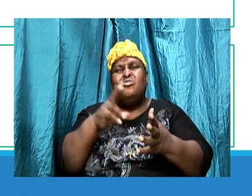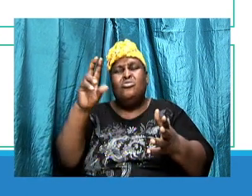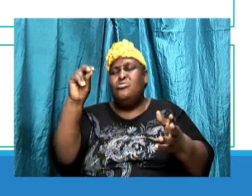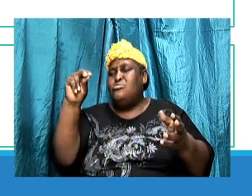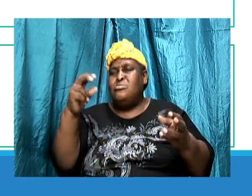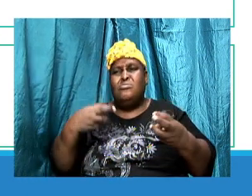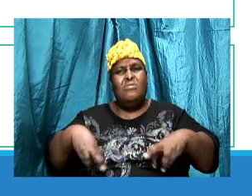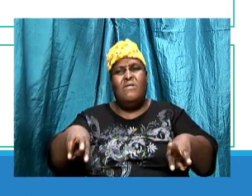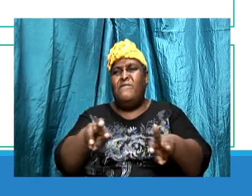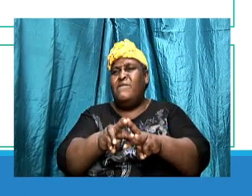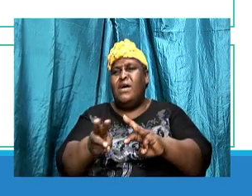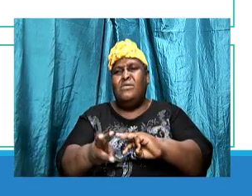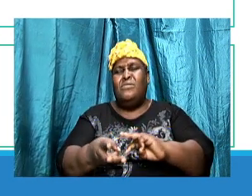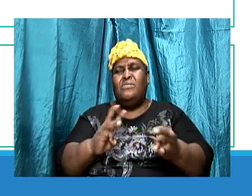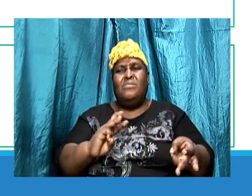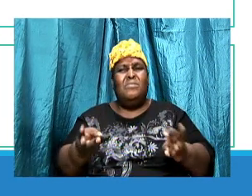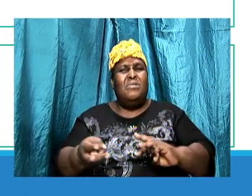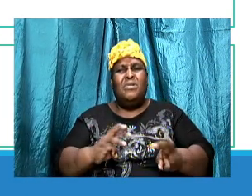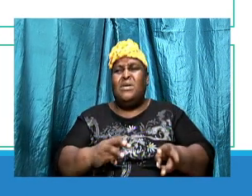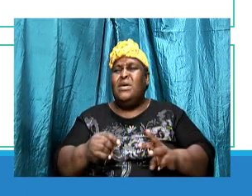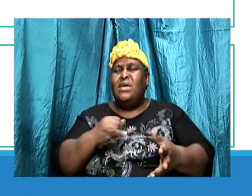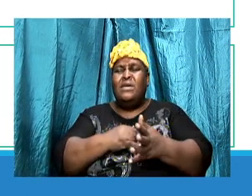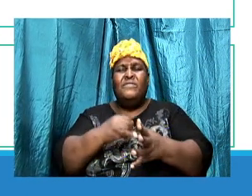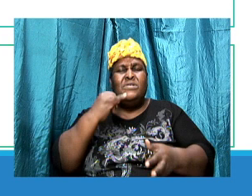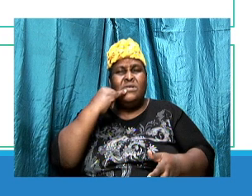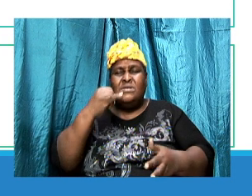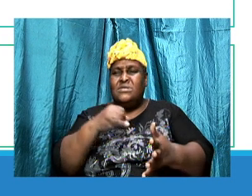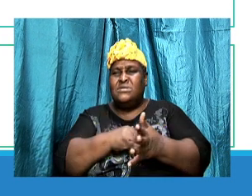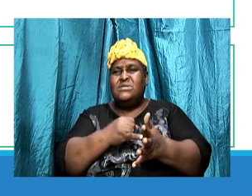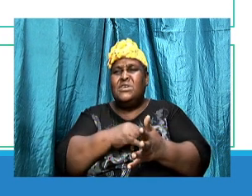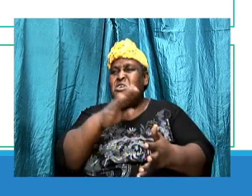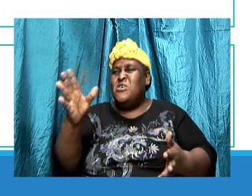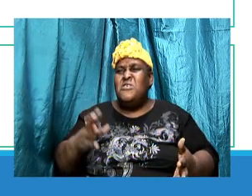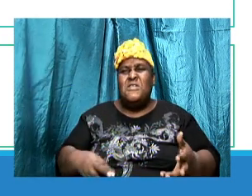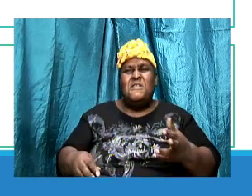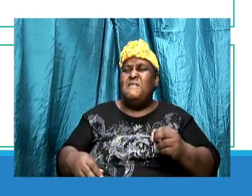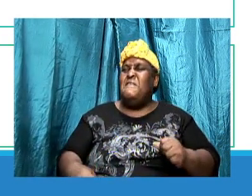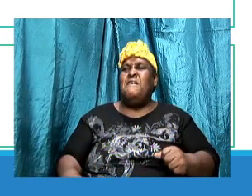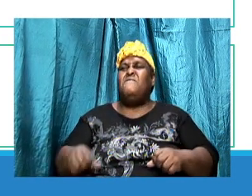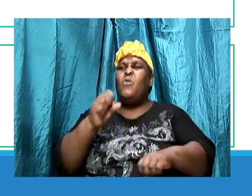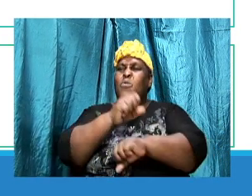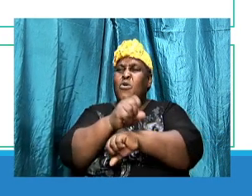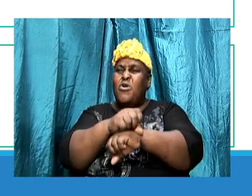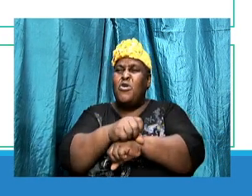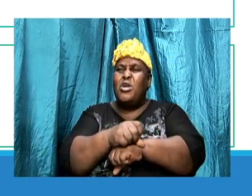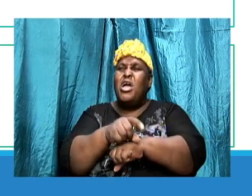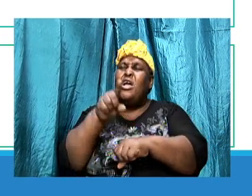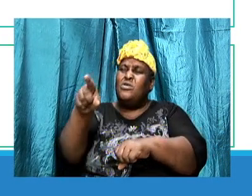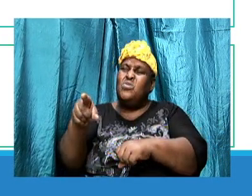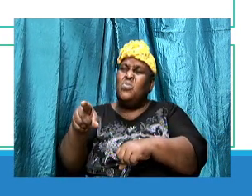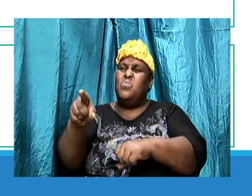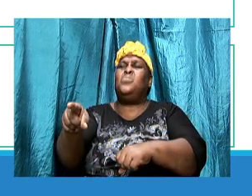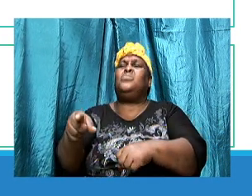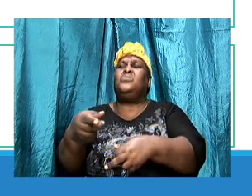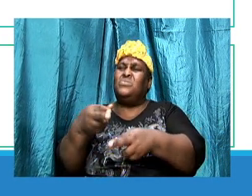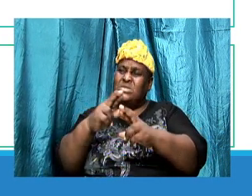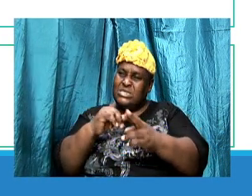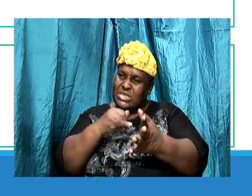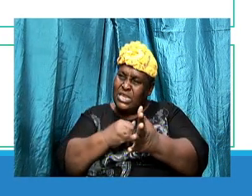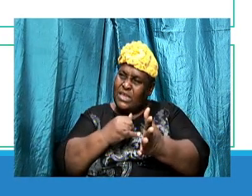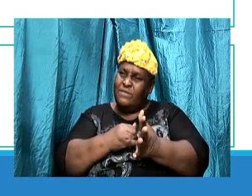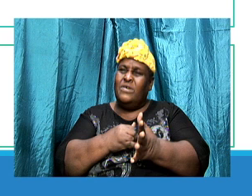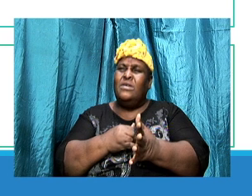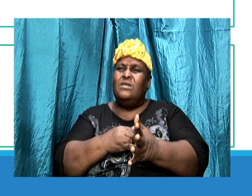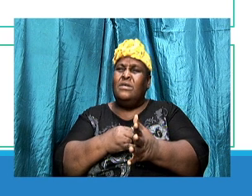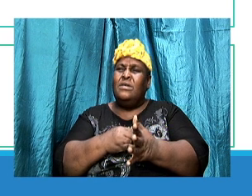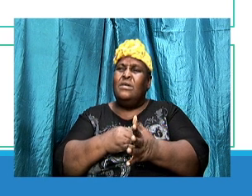value. And then now, if it is then that you didn't earn it, but you receive it, for example,